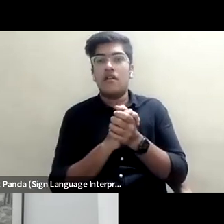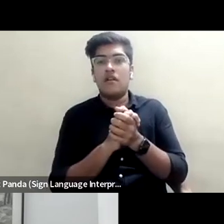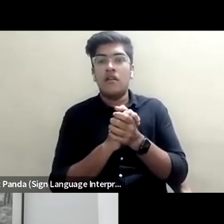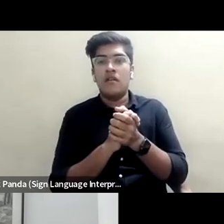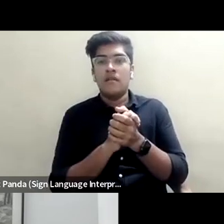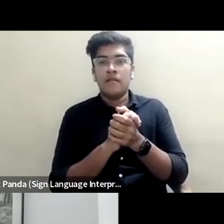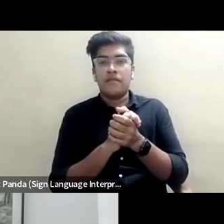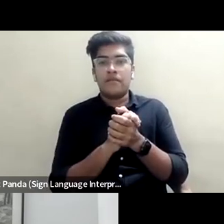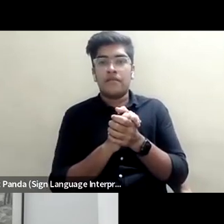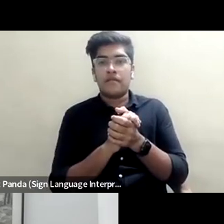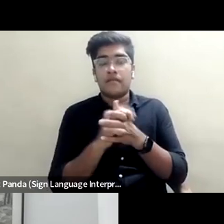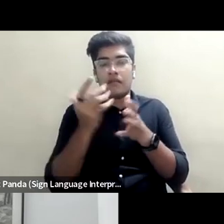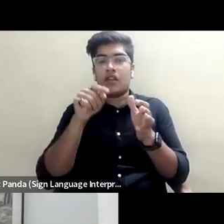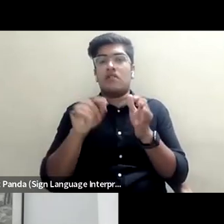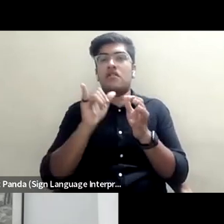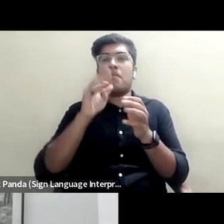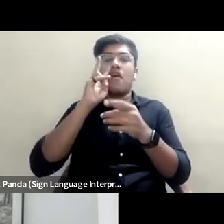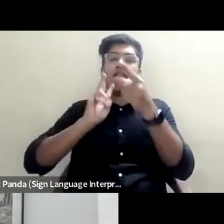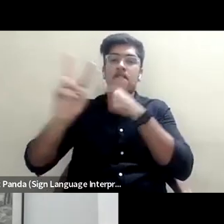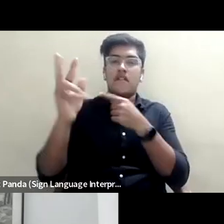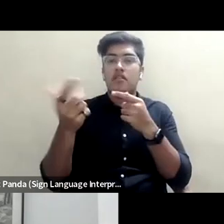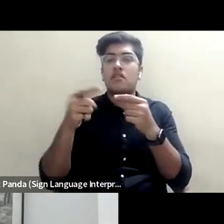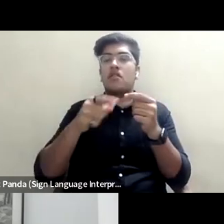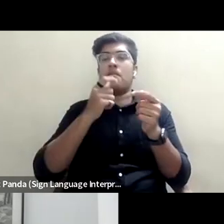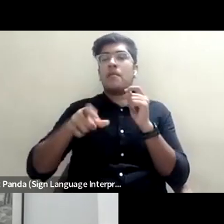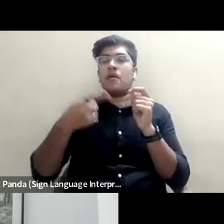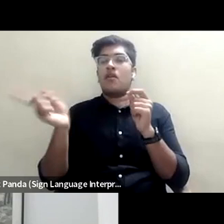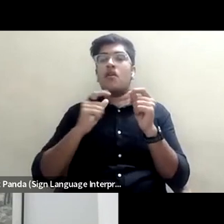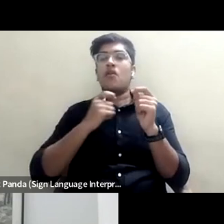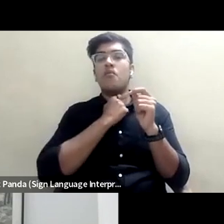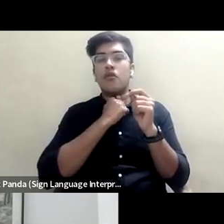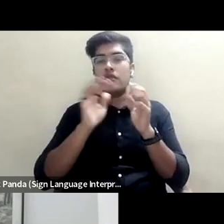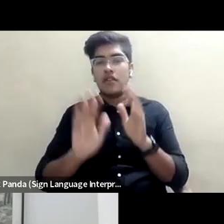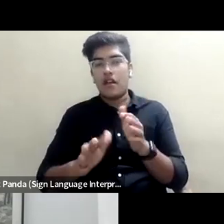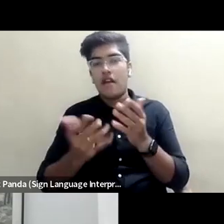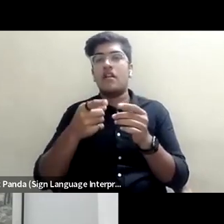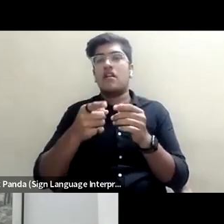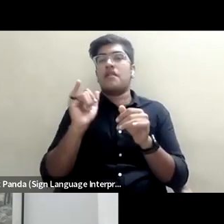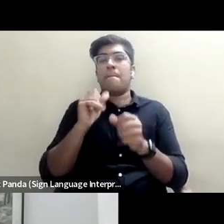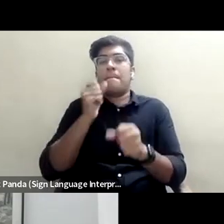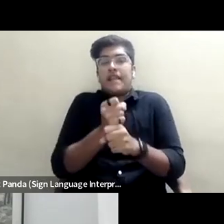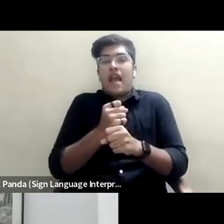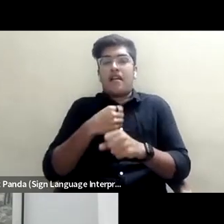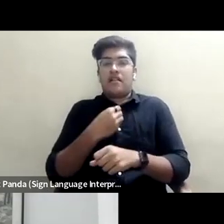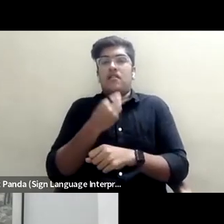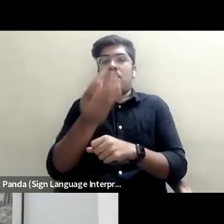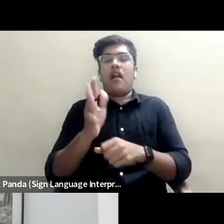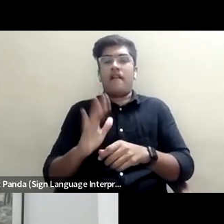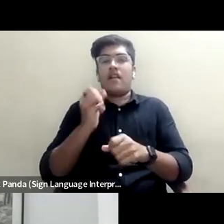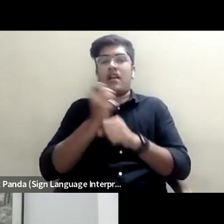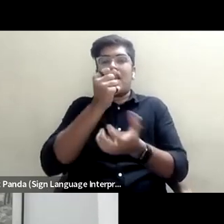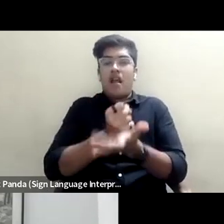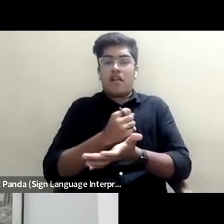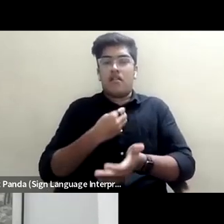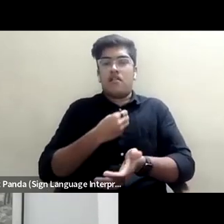say it is a dream, it's a vision, it's a set of promises, a compendium of guarantees, a storehouse of